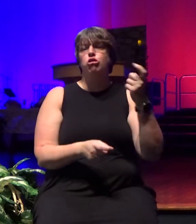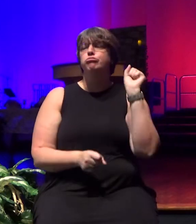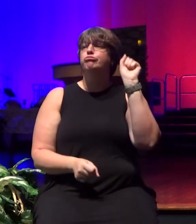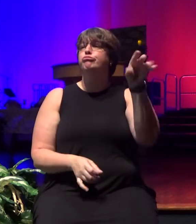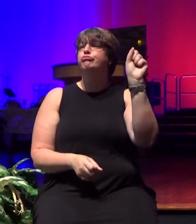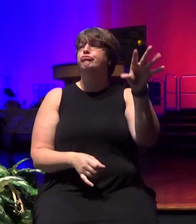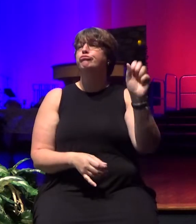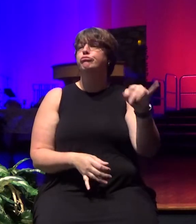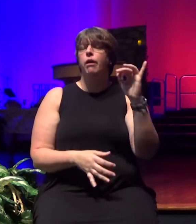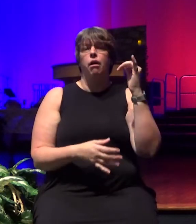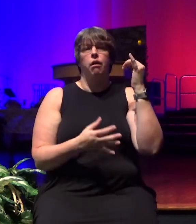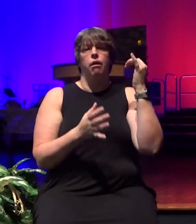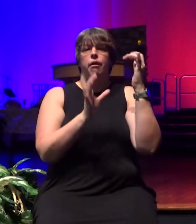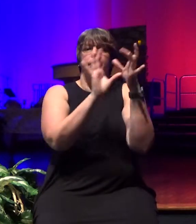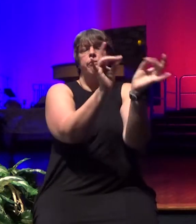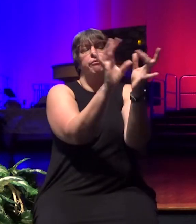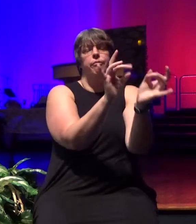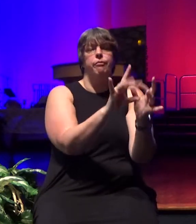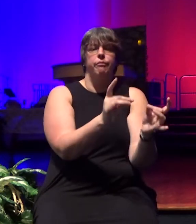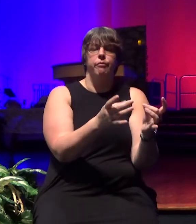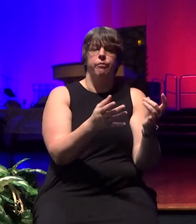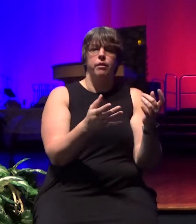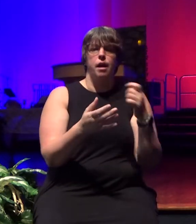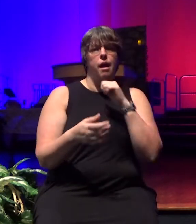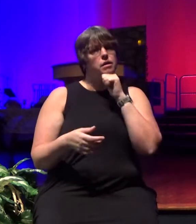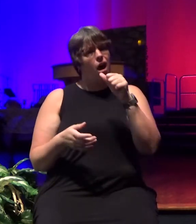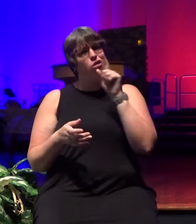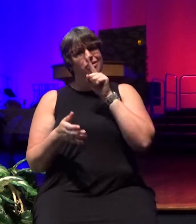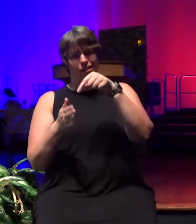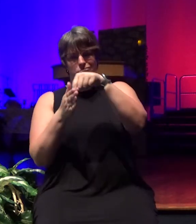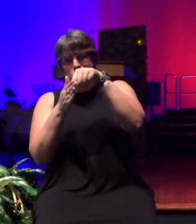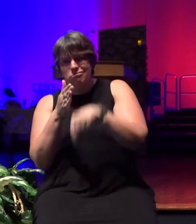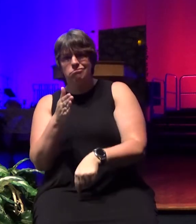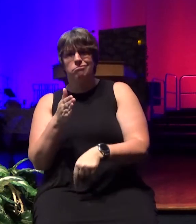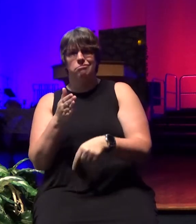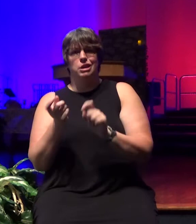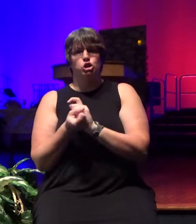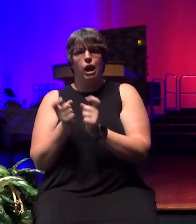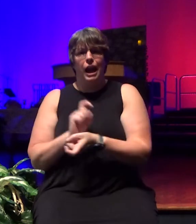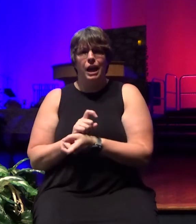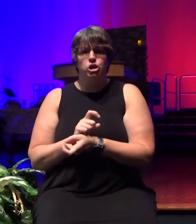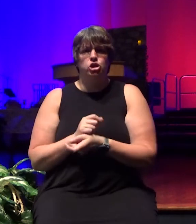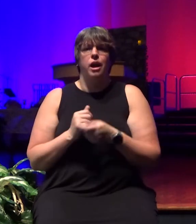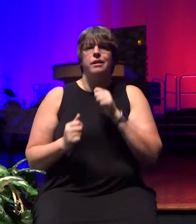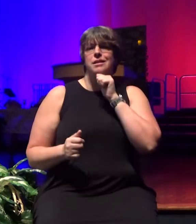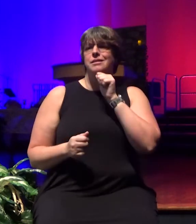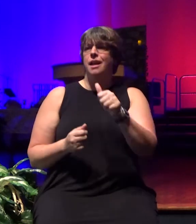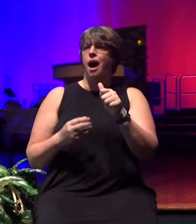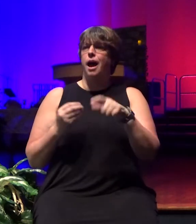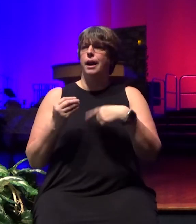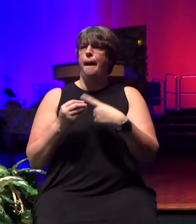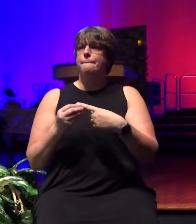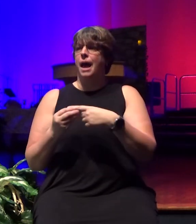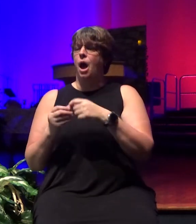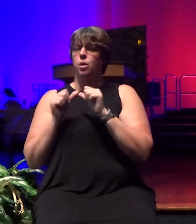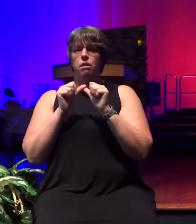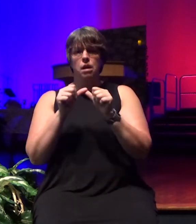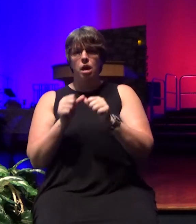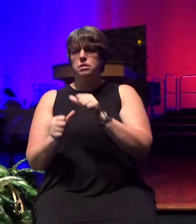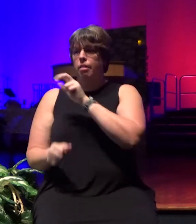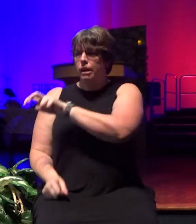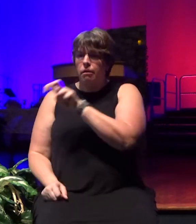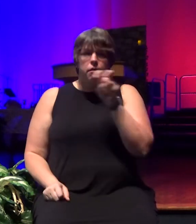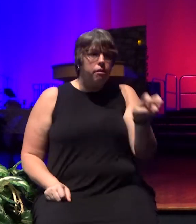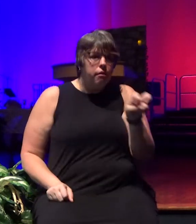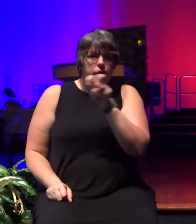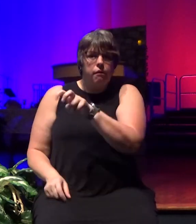It's not so much about flitting from one path to another. It's all about, can I go deeper in this path that